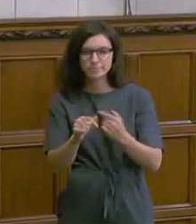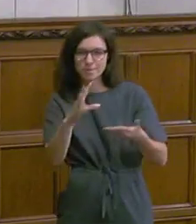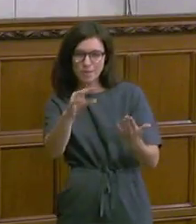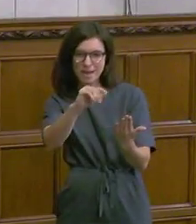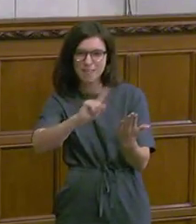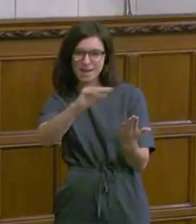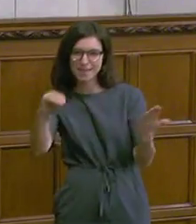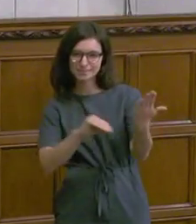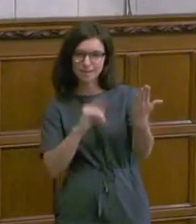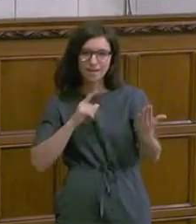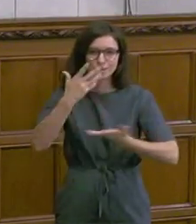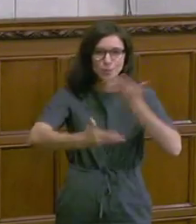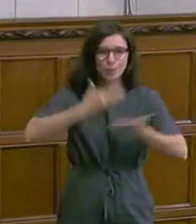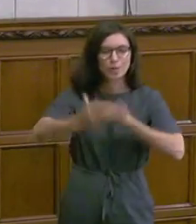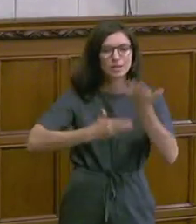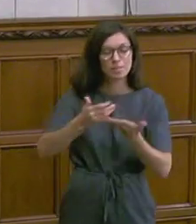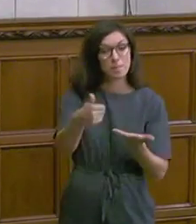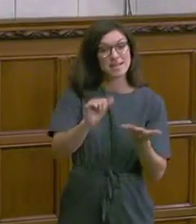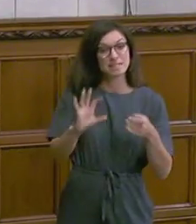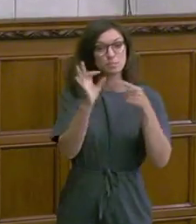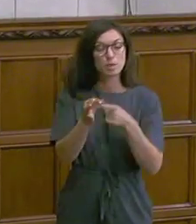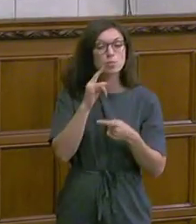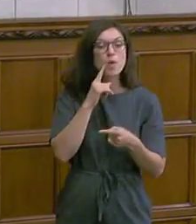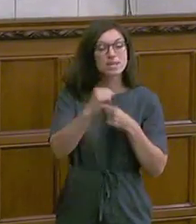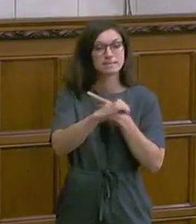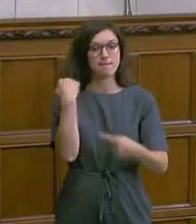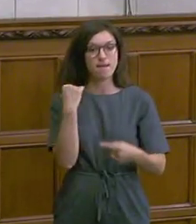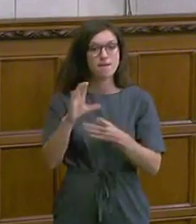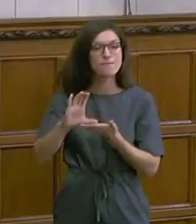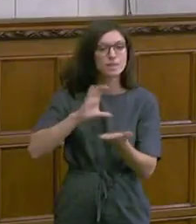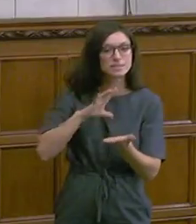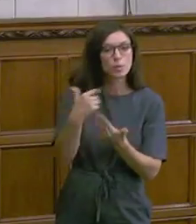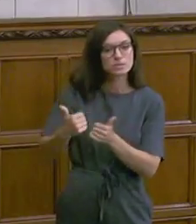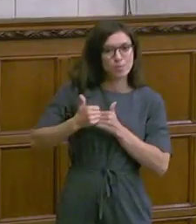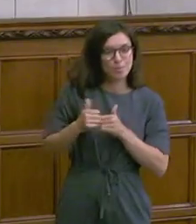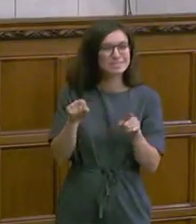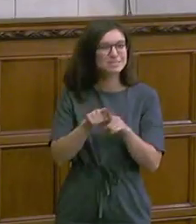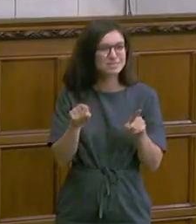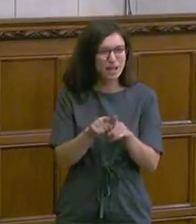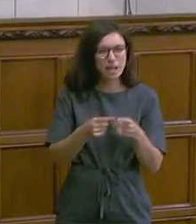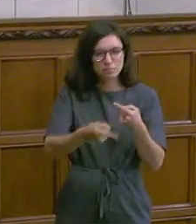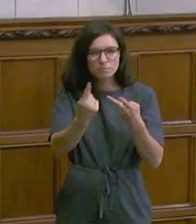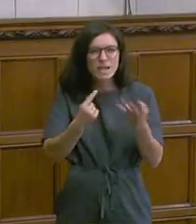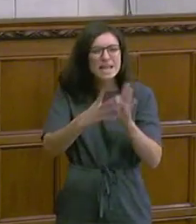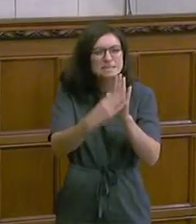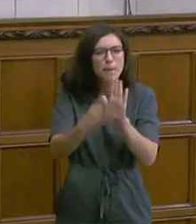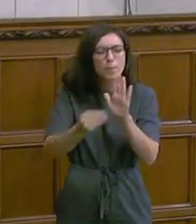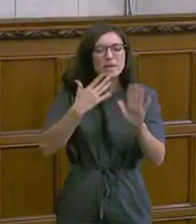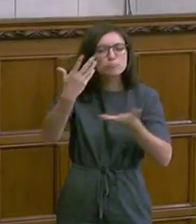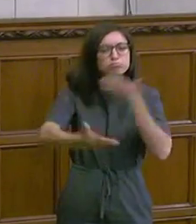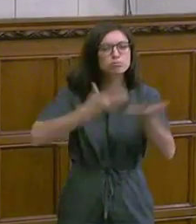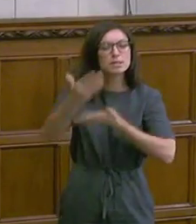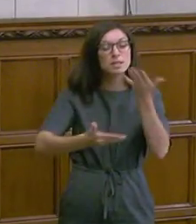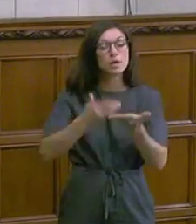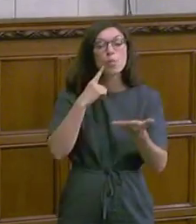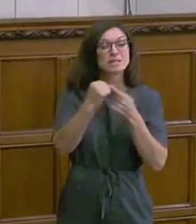which is that when funding and support are denied in cases such as the ones we are talking about today, then so is